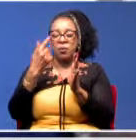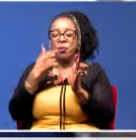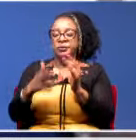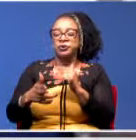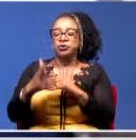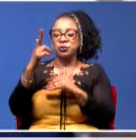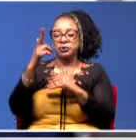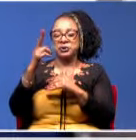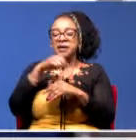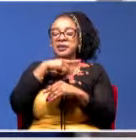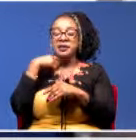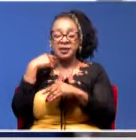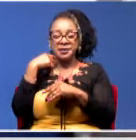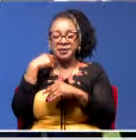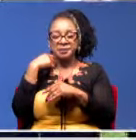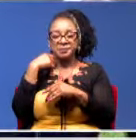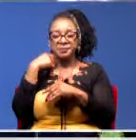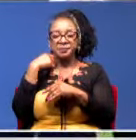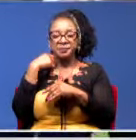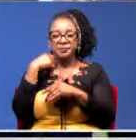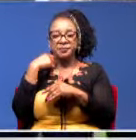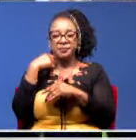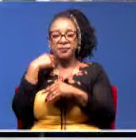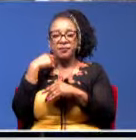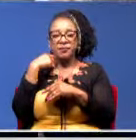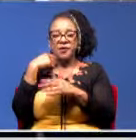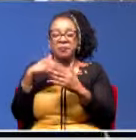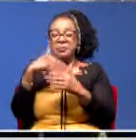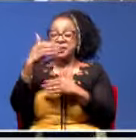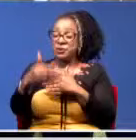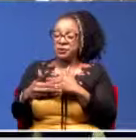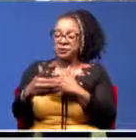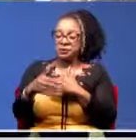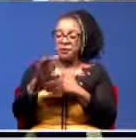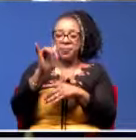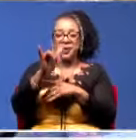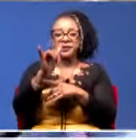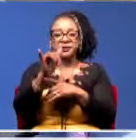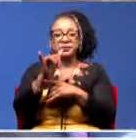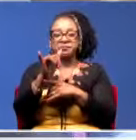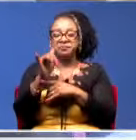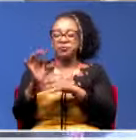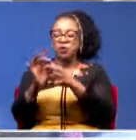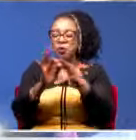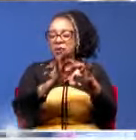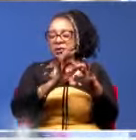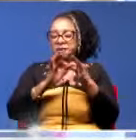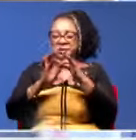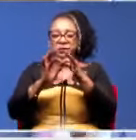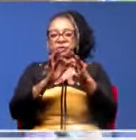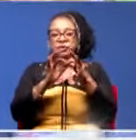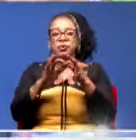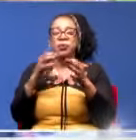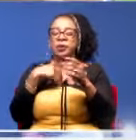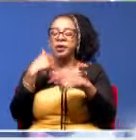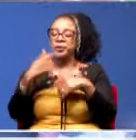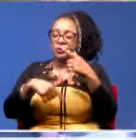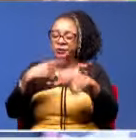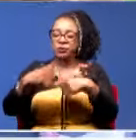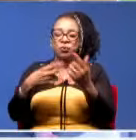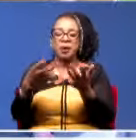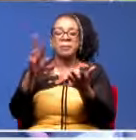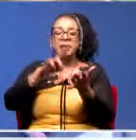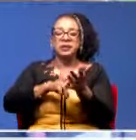kill or maim protesters. Beyond the current test, the coalition will soon walk the path of replacing the House